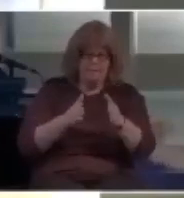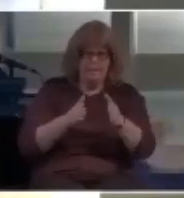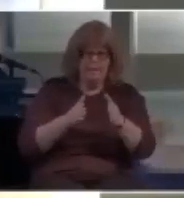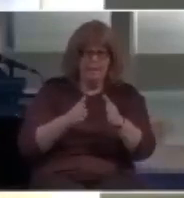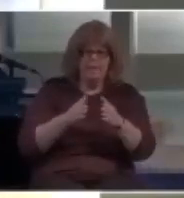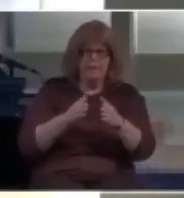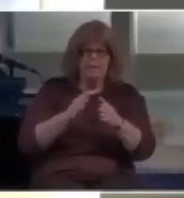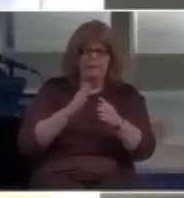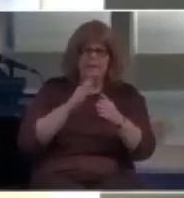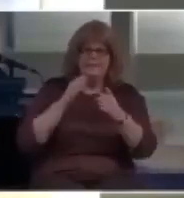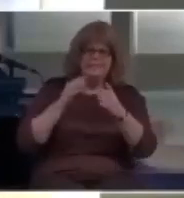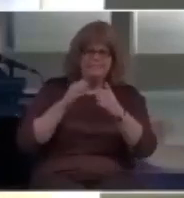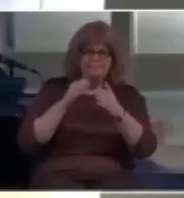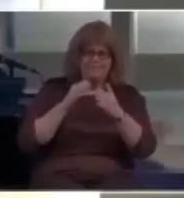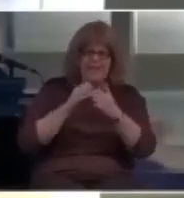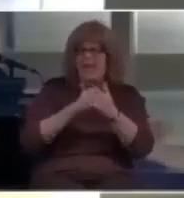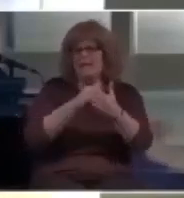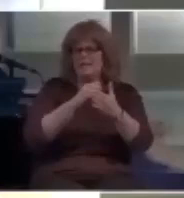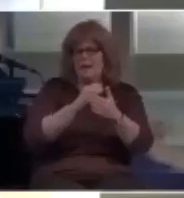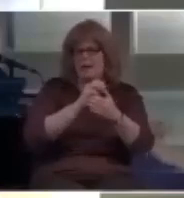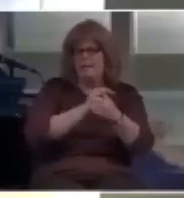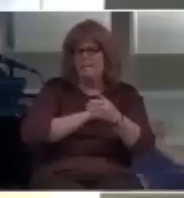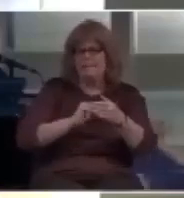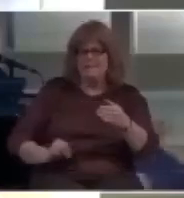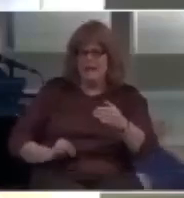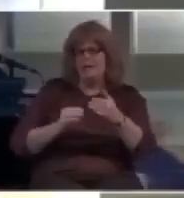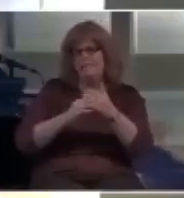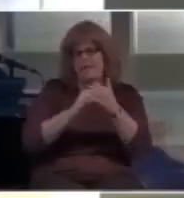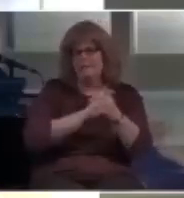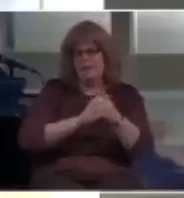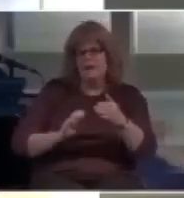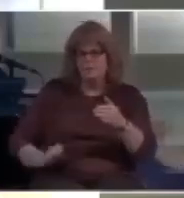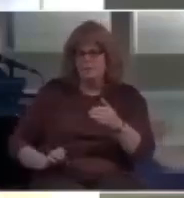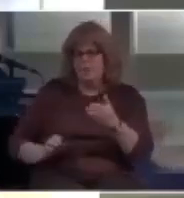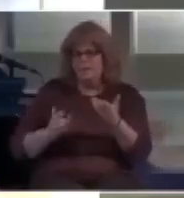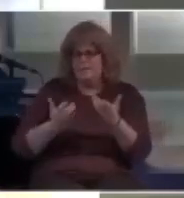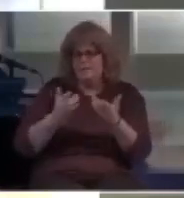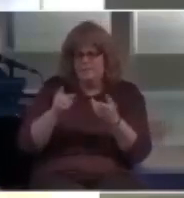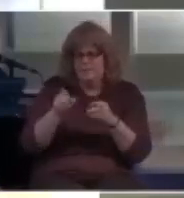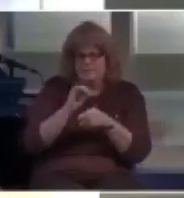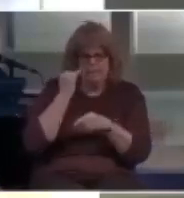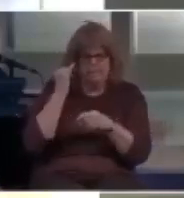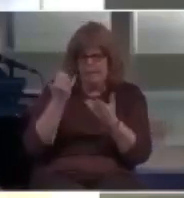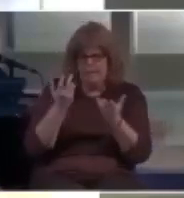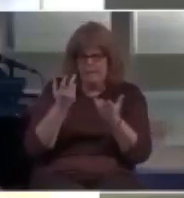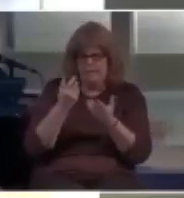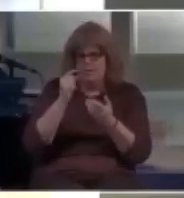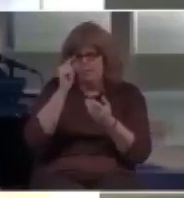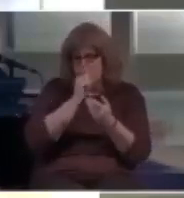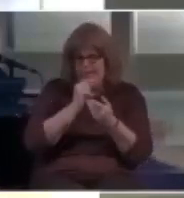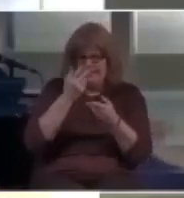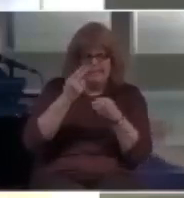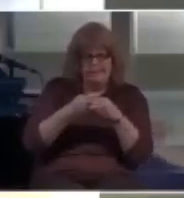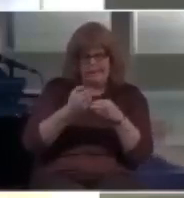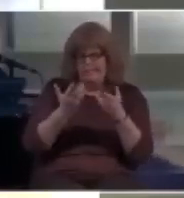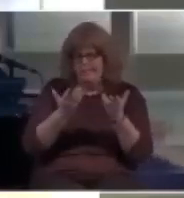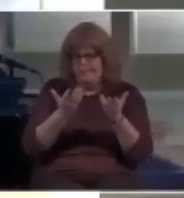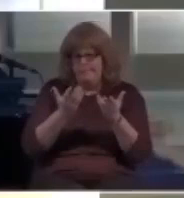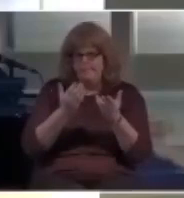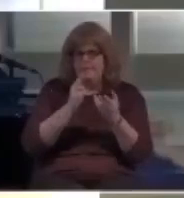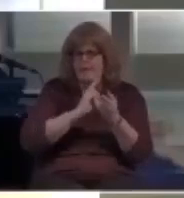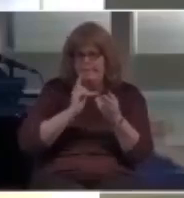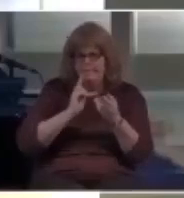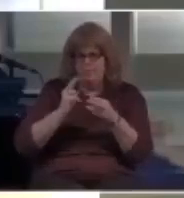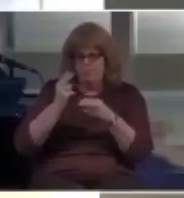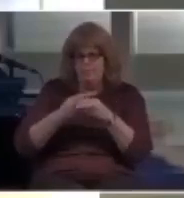our enemy, the anti-Messiah or Antichrist, as he's commonly called, same idea, Greek name, Hebrew